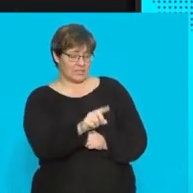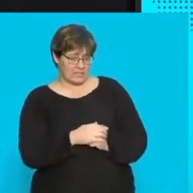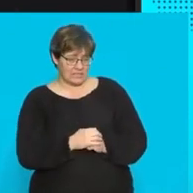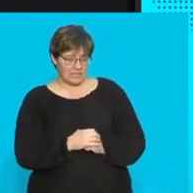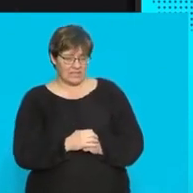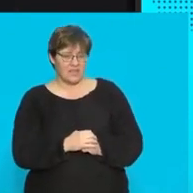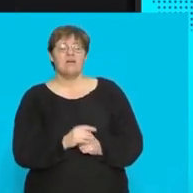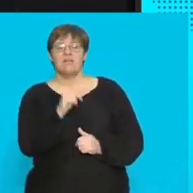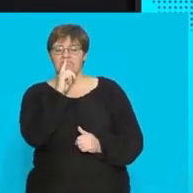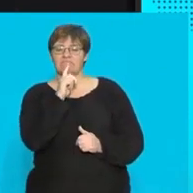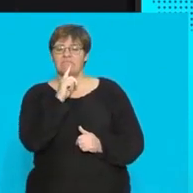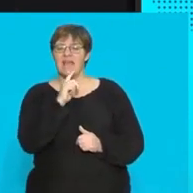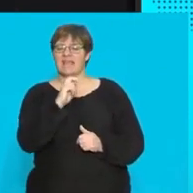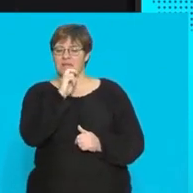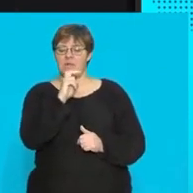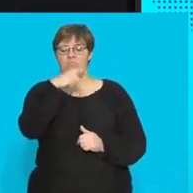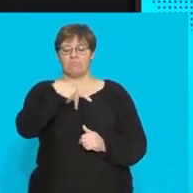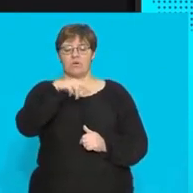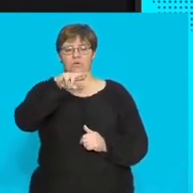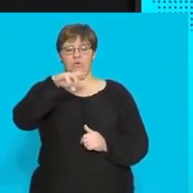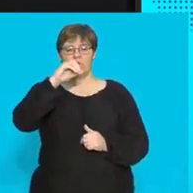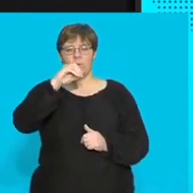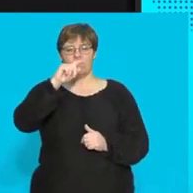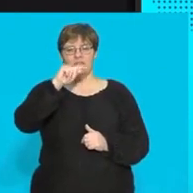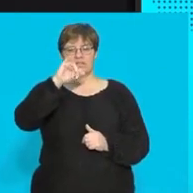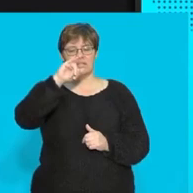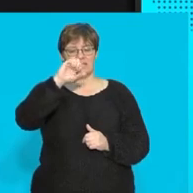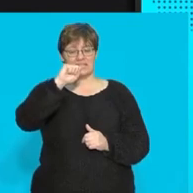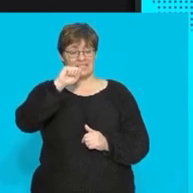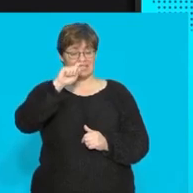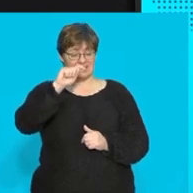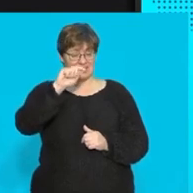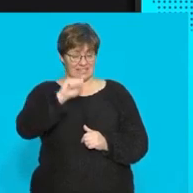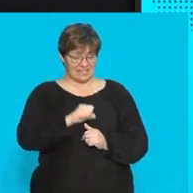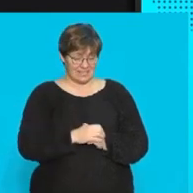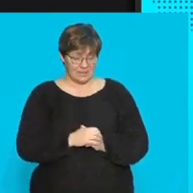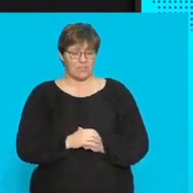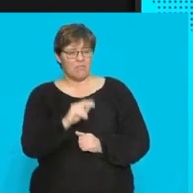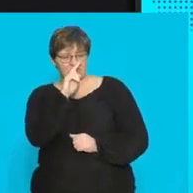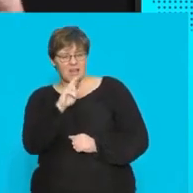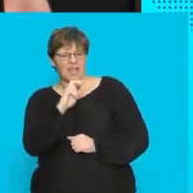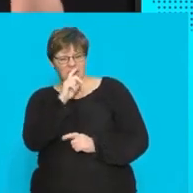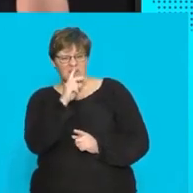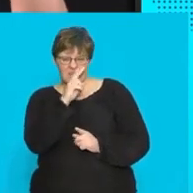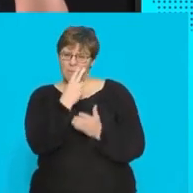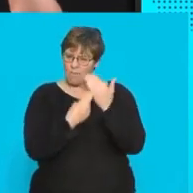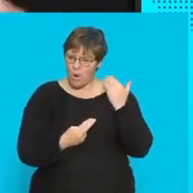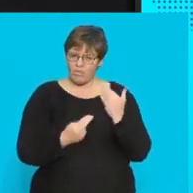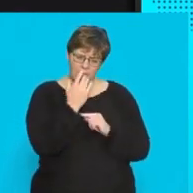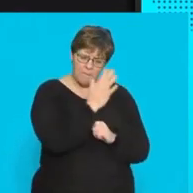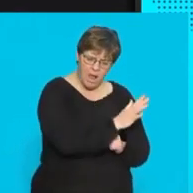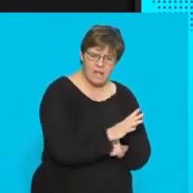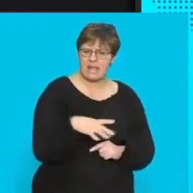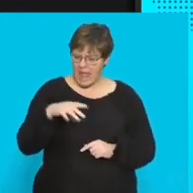looking at, remember we're looking at the kingdom protists. And they're the very odd kingdom where we're going to see both